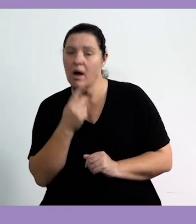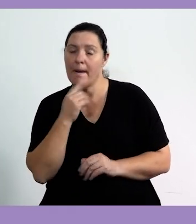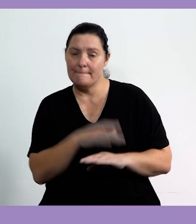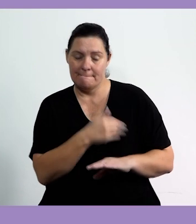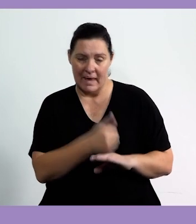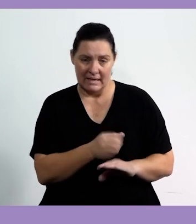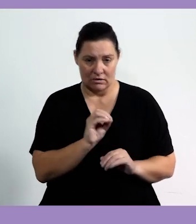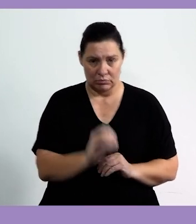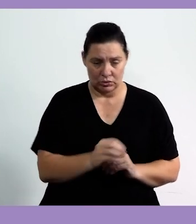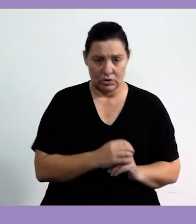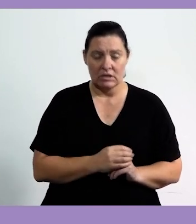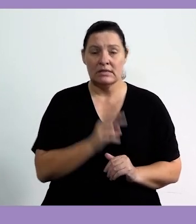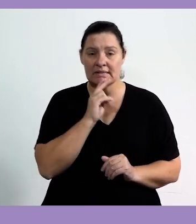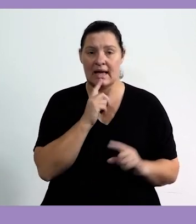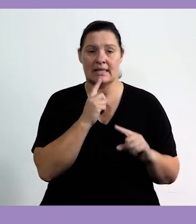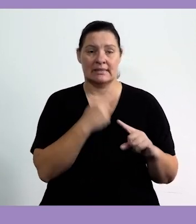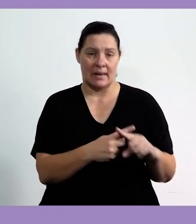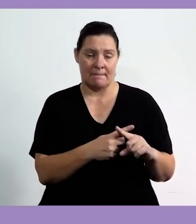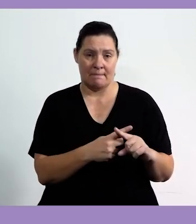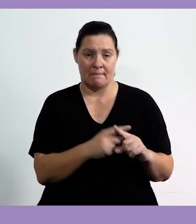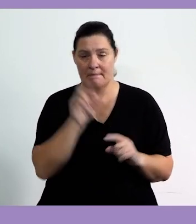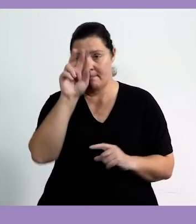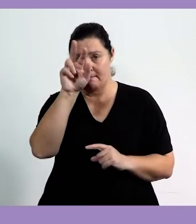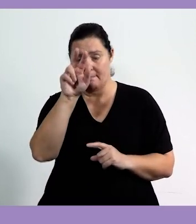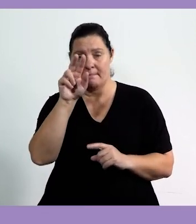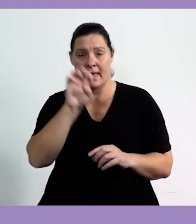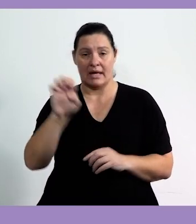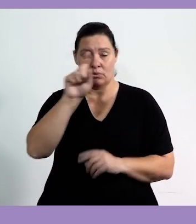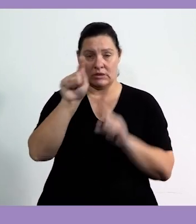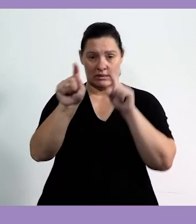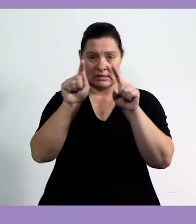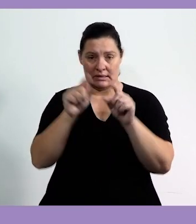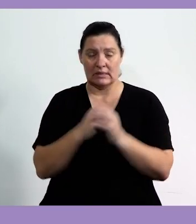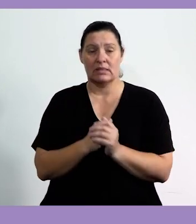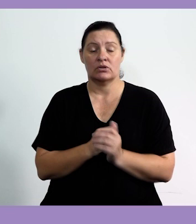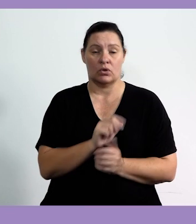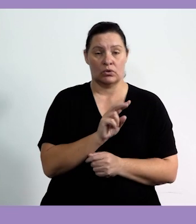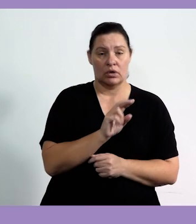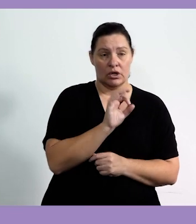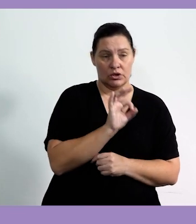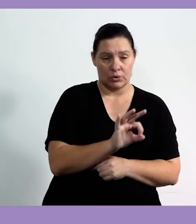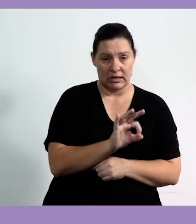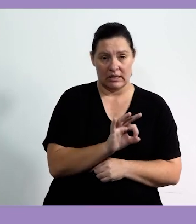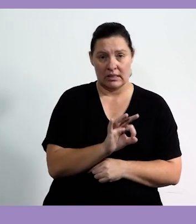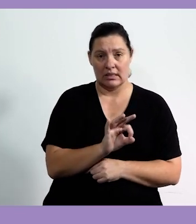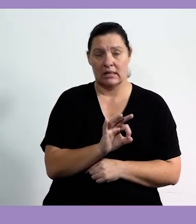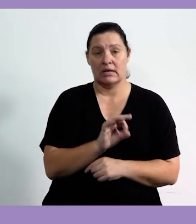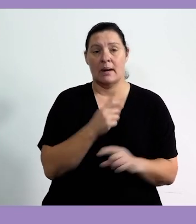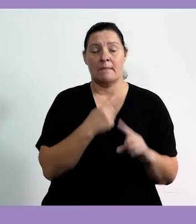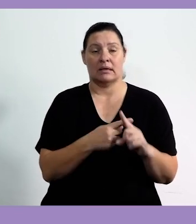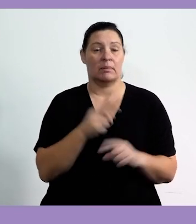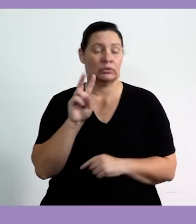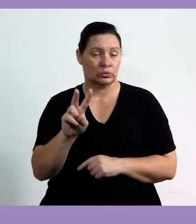to write the base and we are going to multiply the exponents. So 3 multiplied by